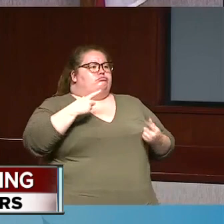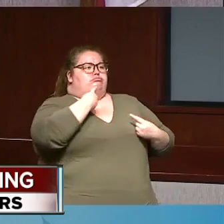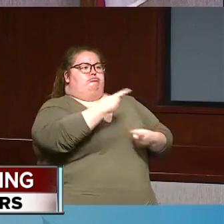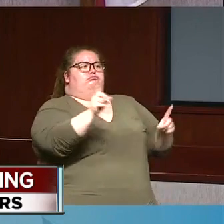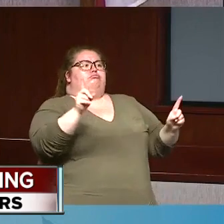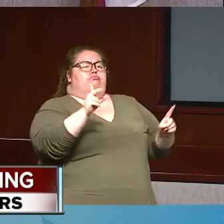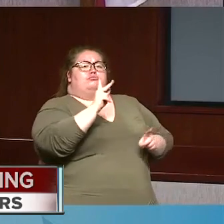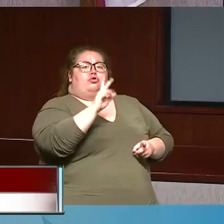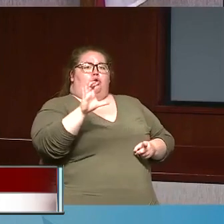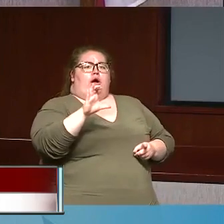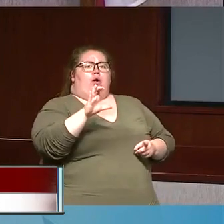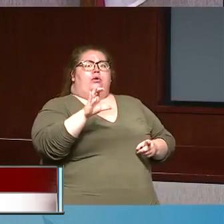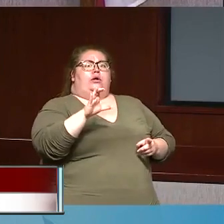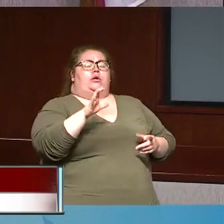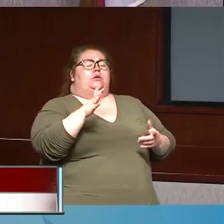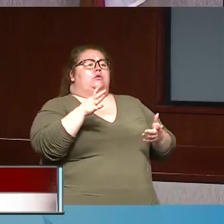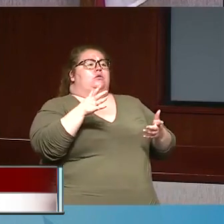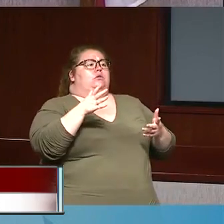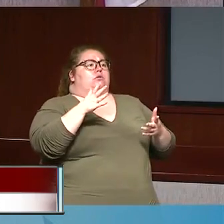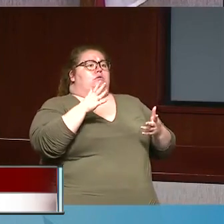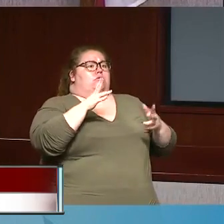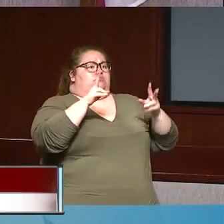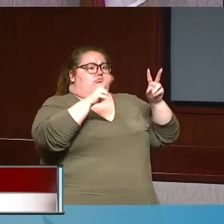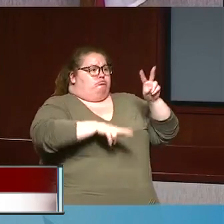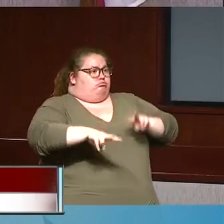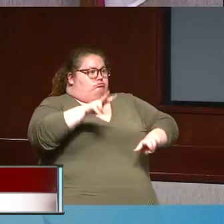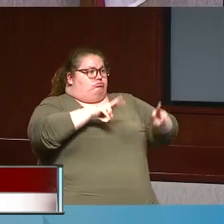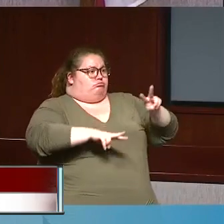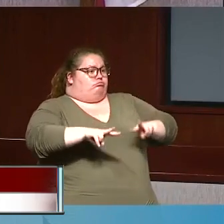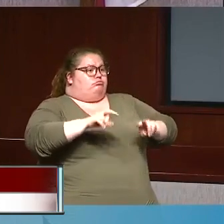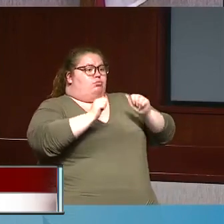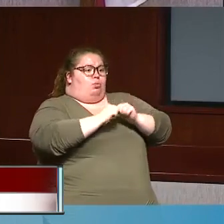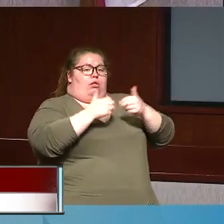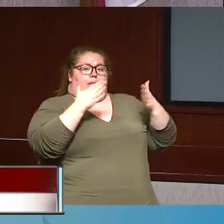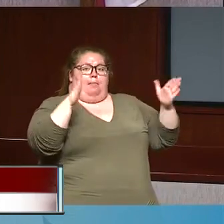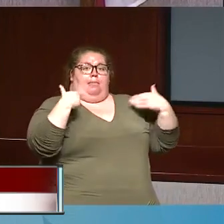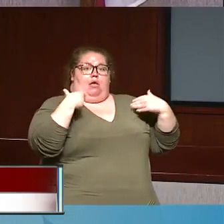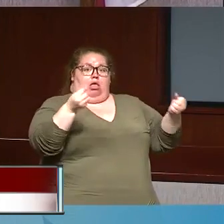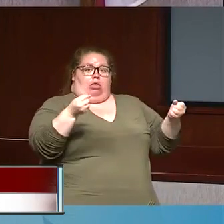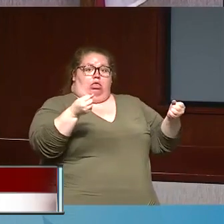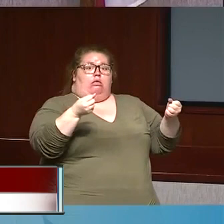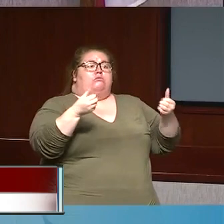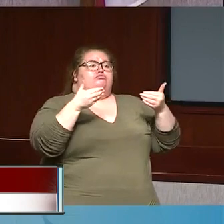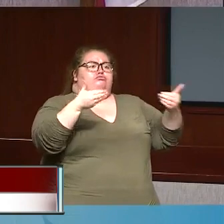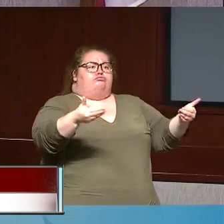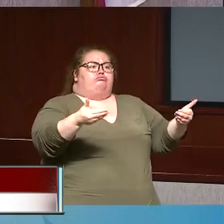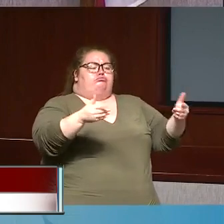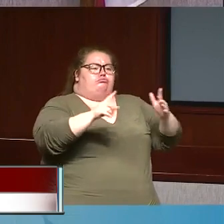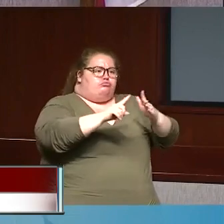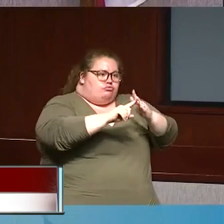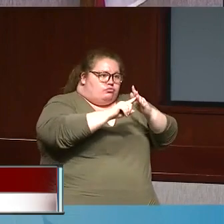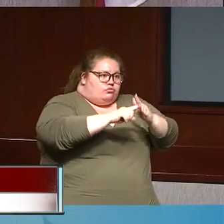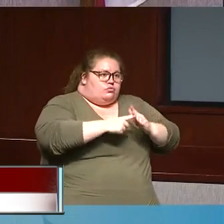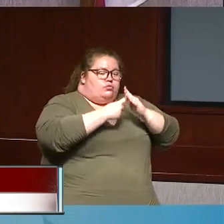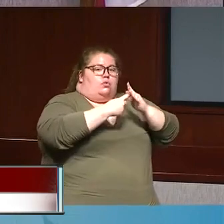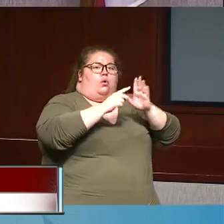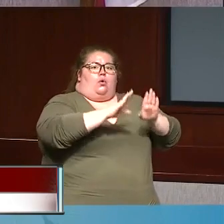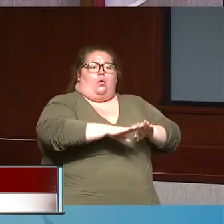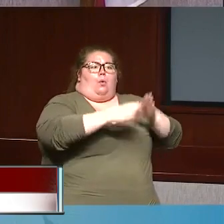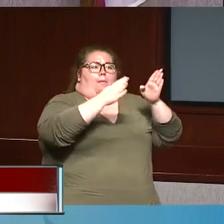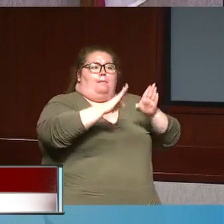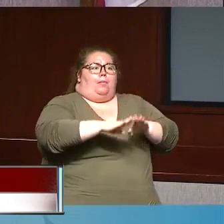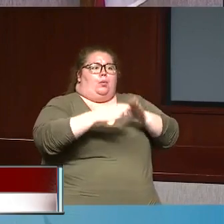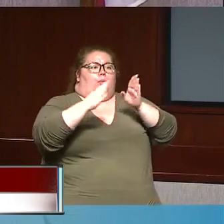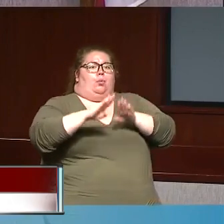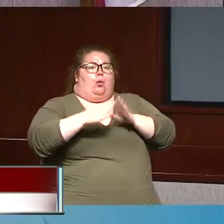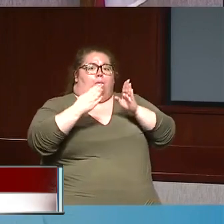our public health officer and public health team, to begin opening these businesses once